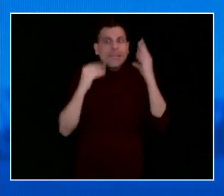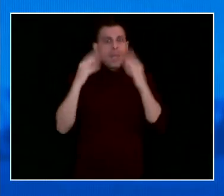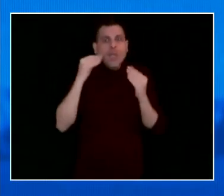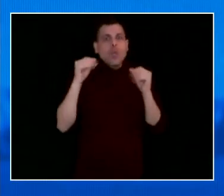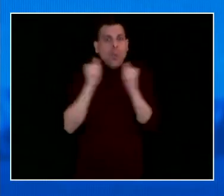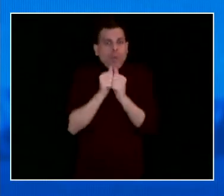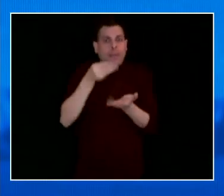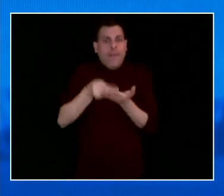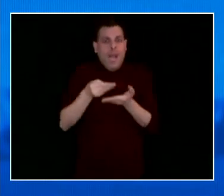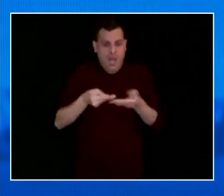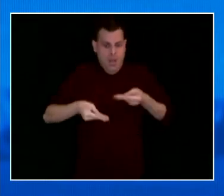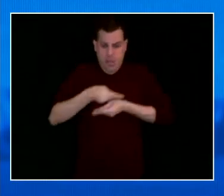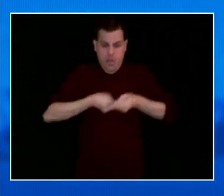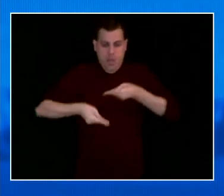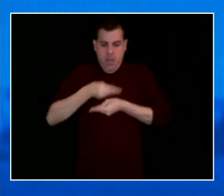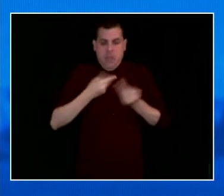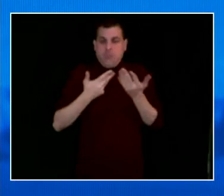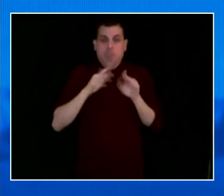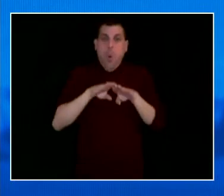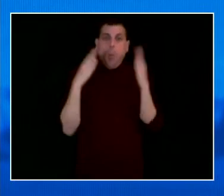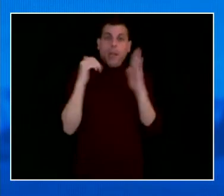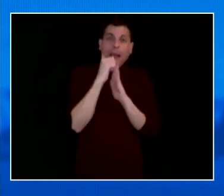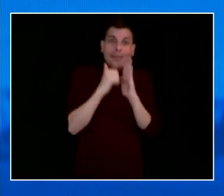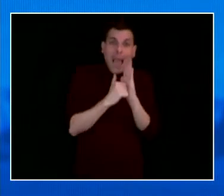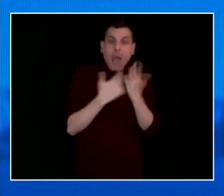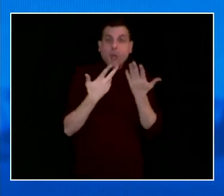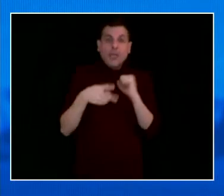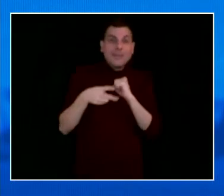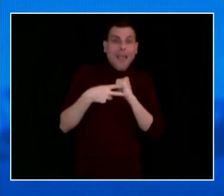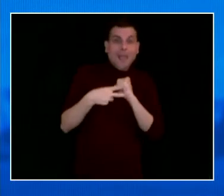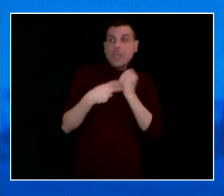accounts, saving, and investment.